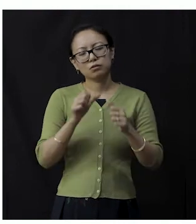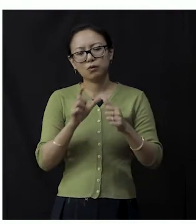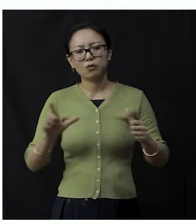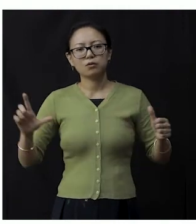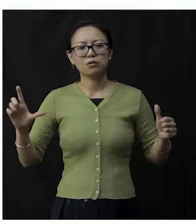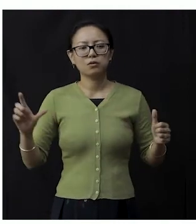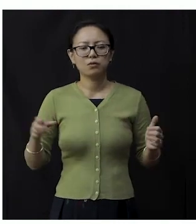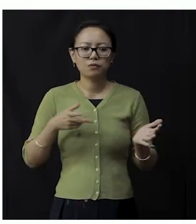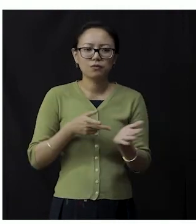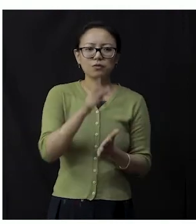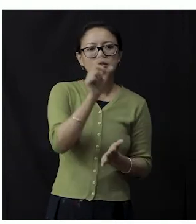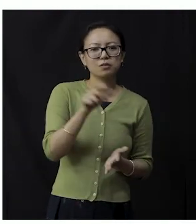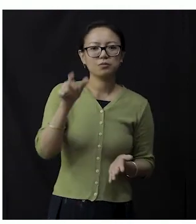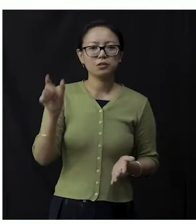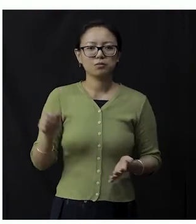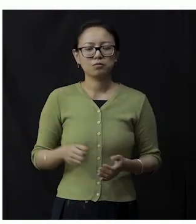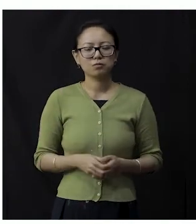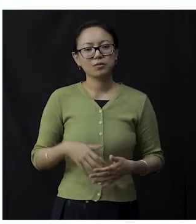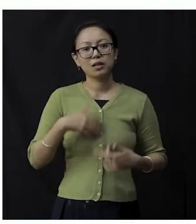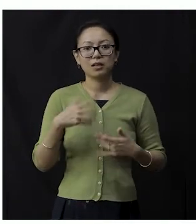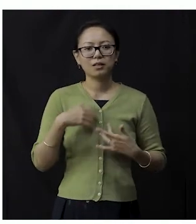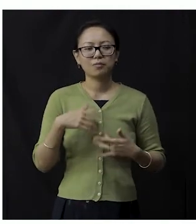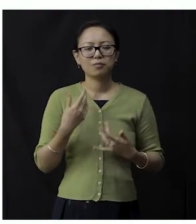to see him go.